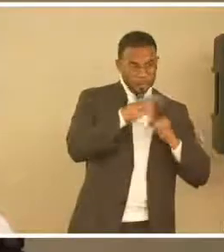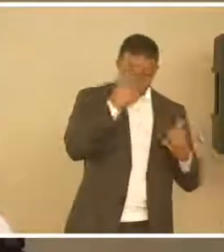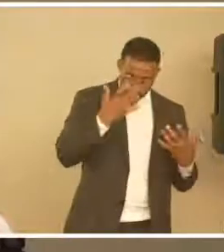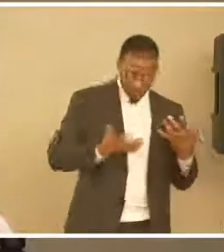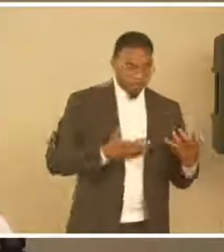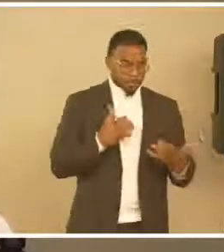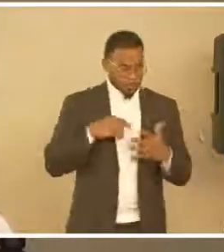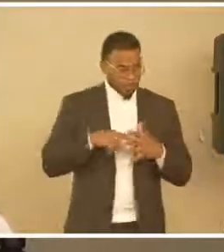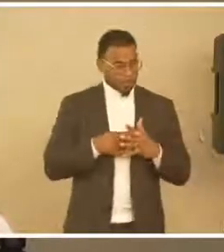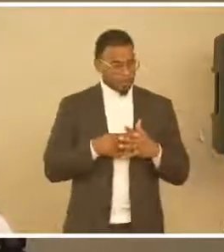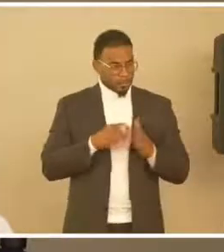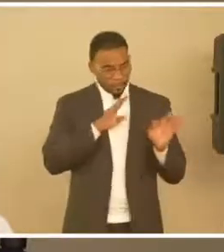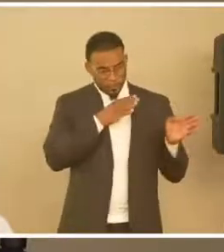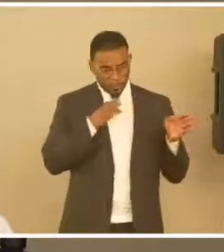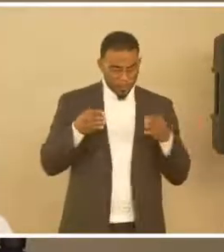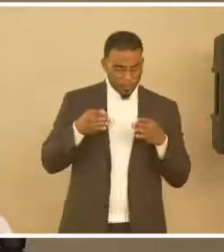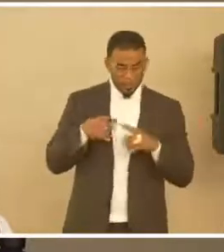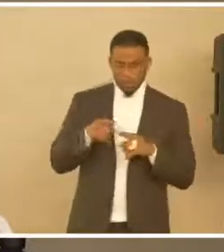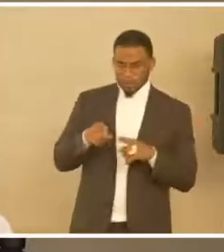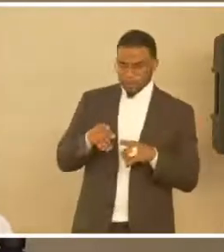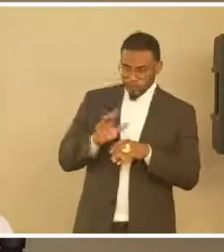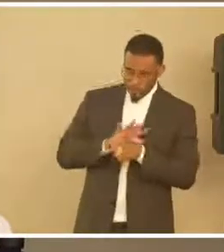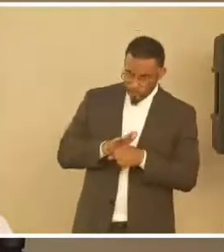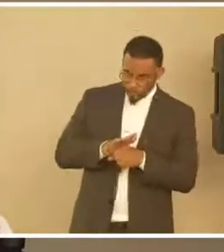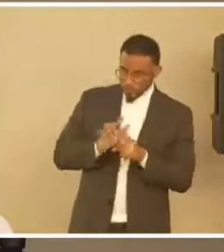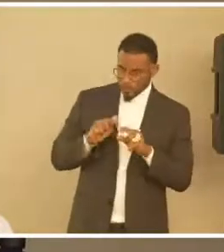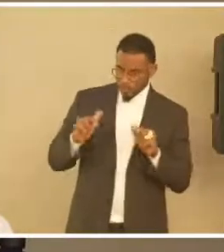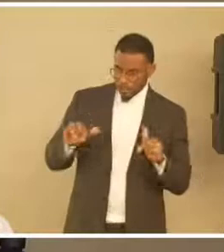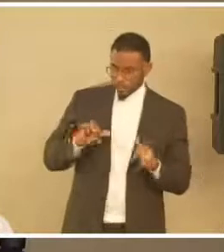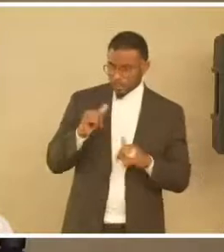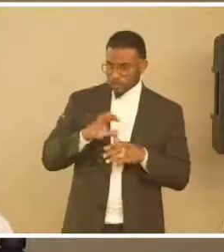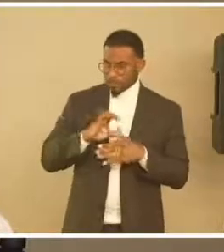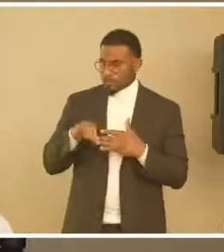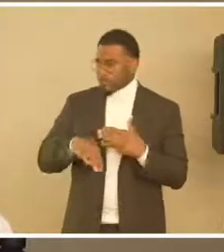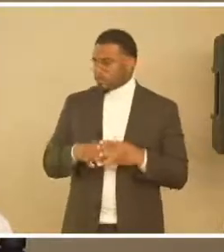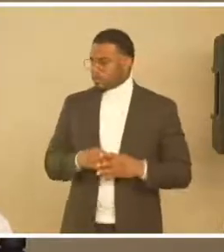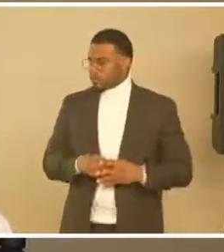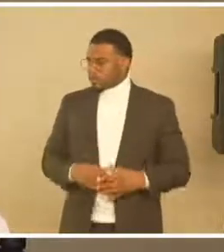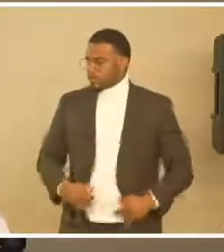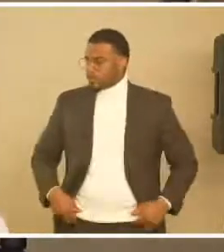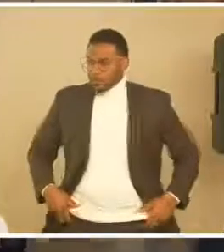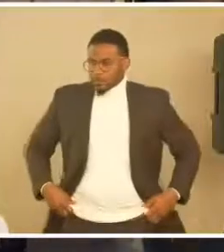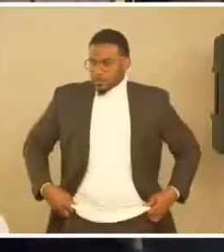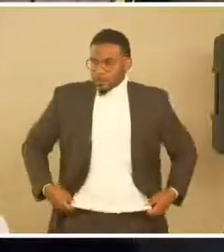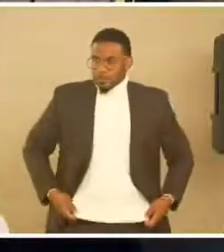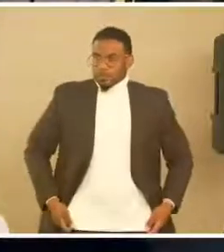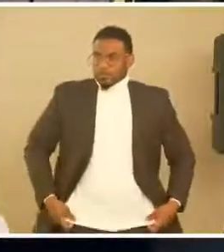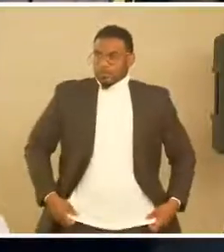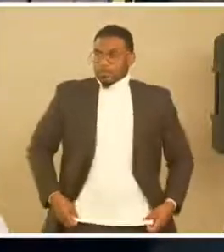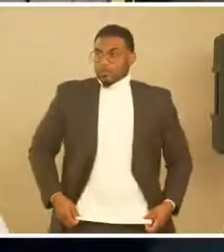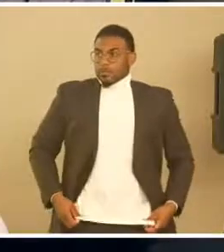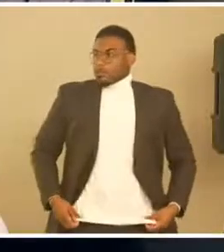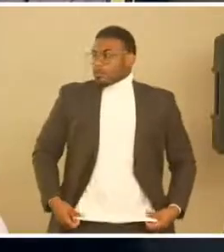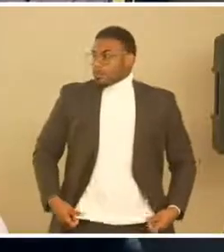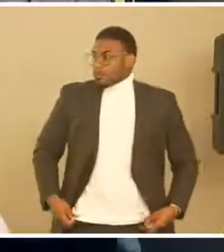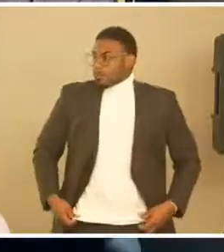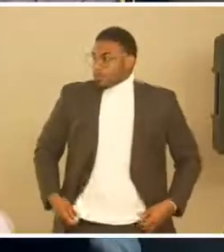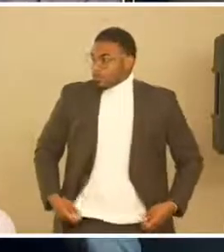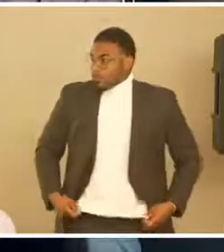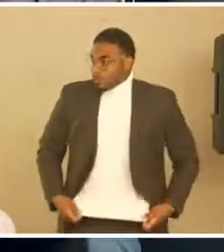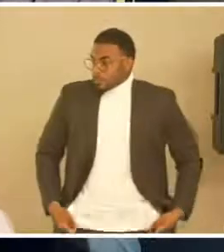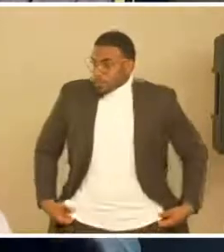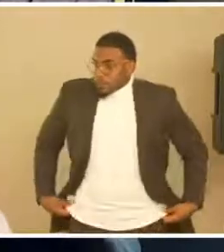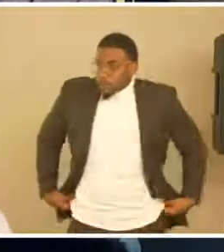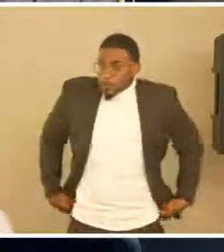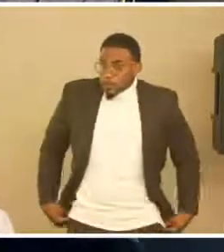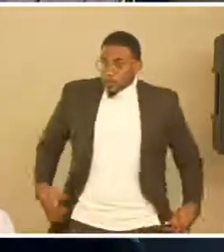because we were starting to focus on COVID and all the consequences. Thank you. So Imani, can